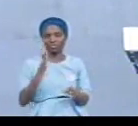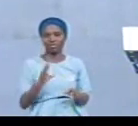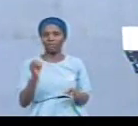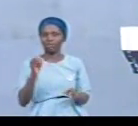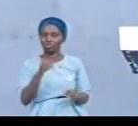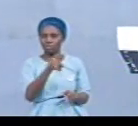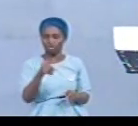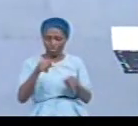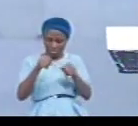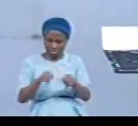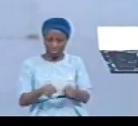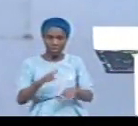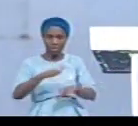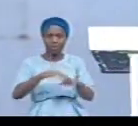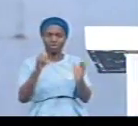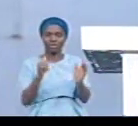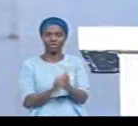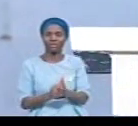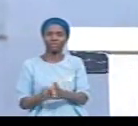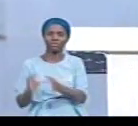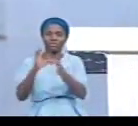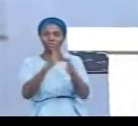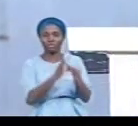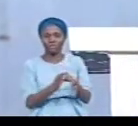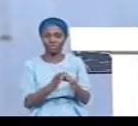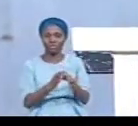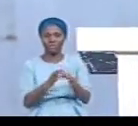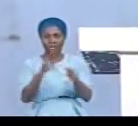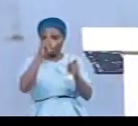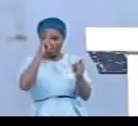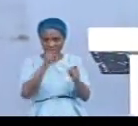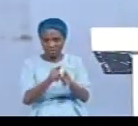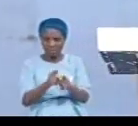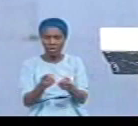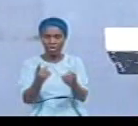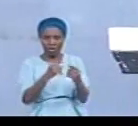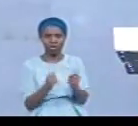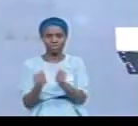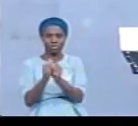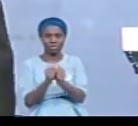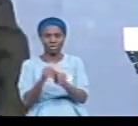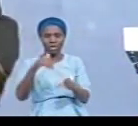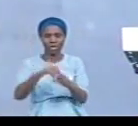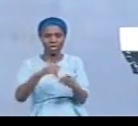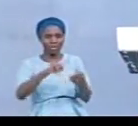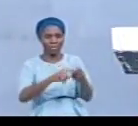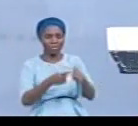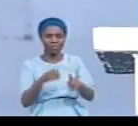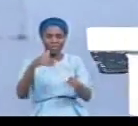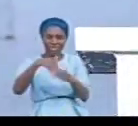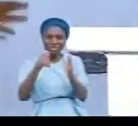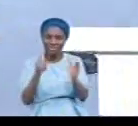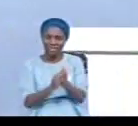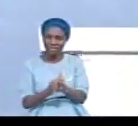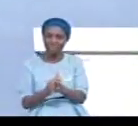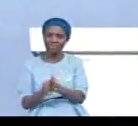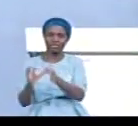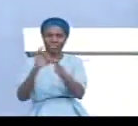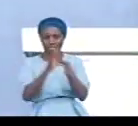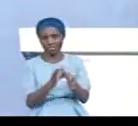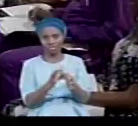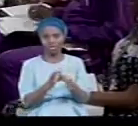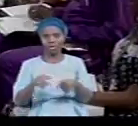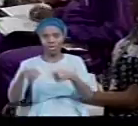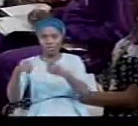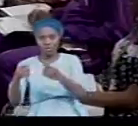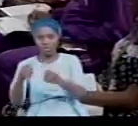that unity. Come together in partnership in that unity and go forth and win the lost